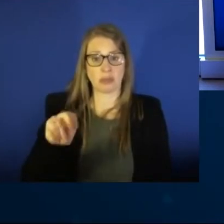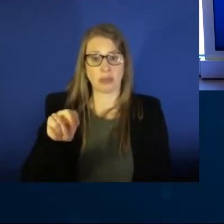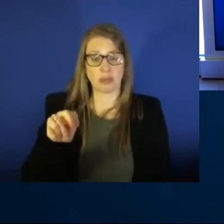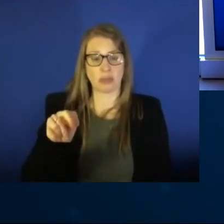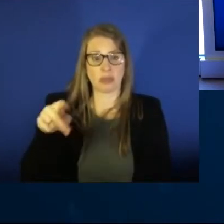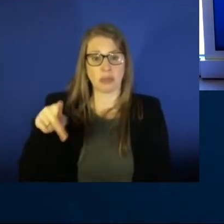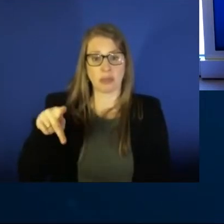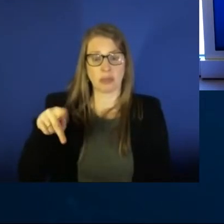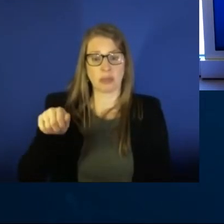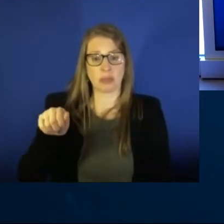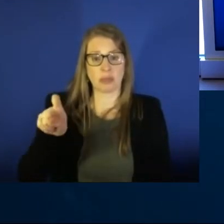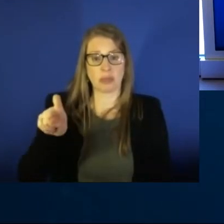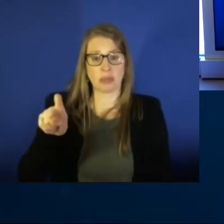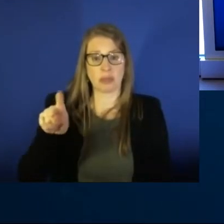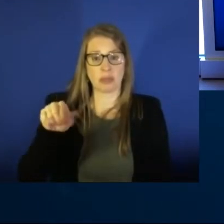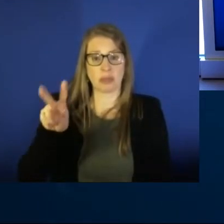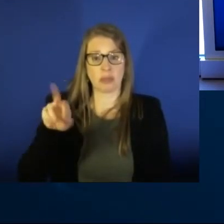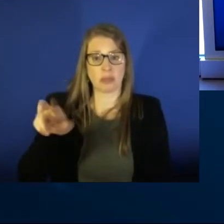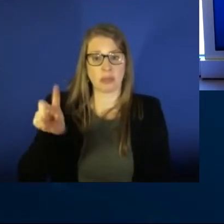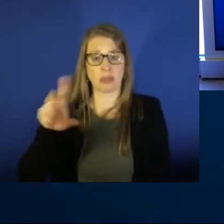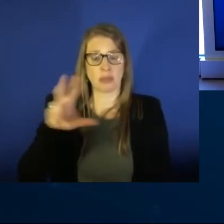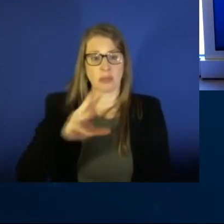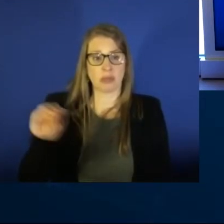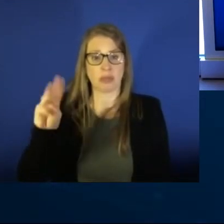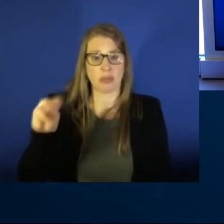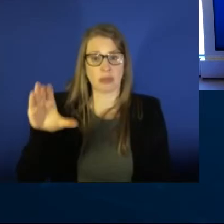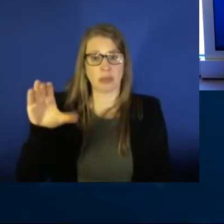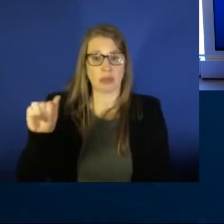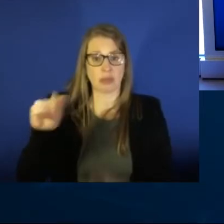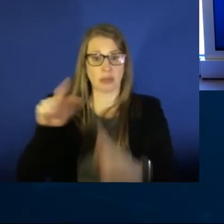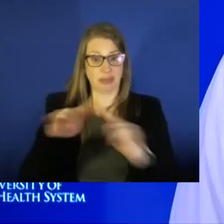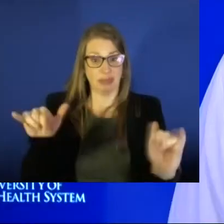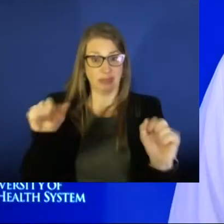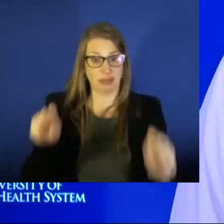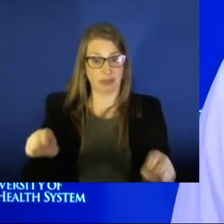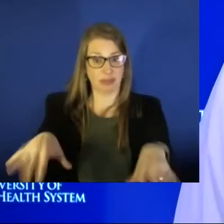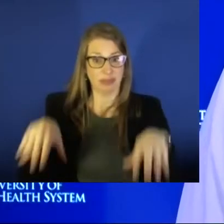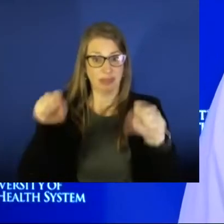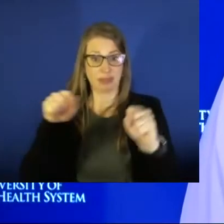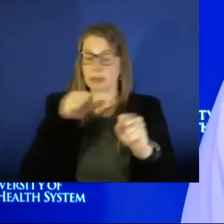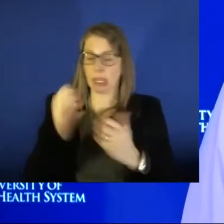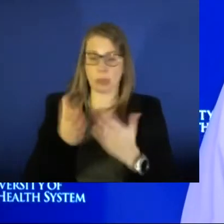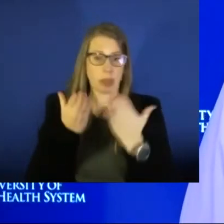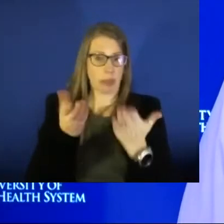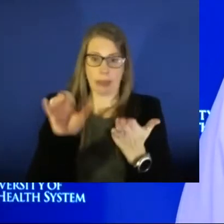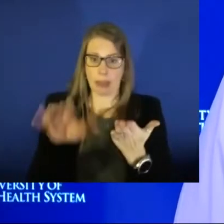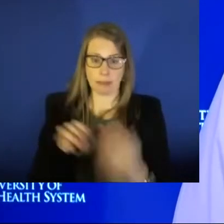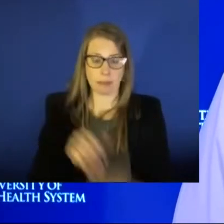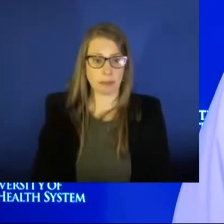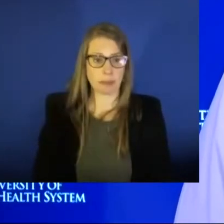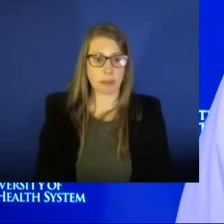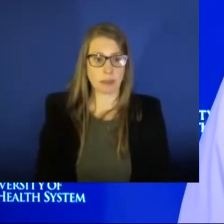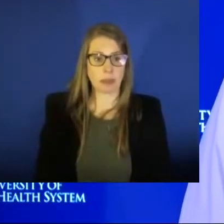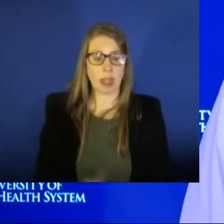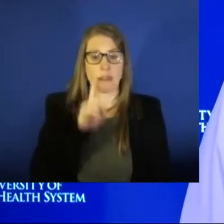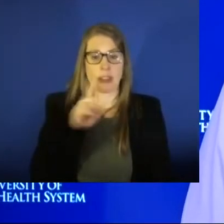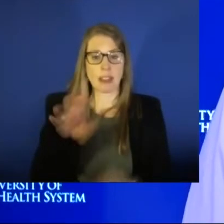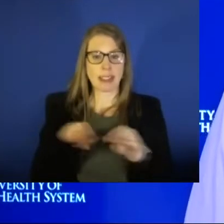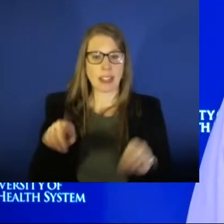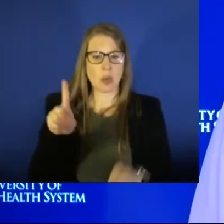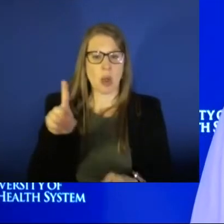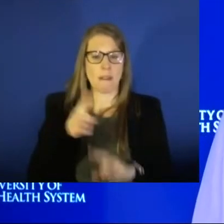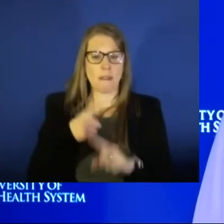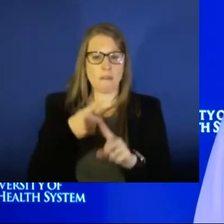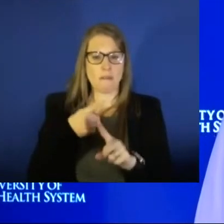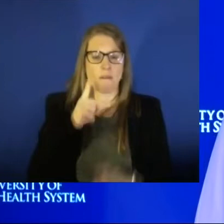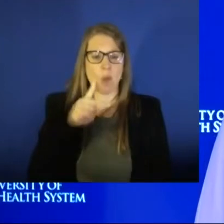and get monoclonal antibody therapy at the same time? No, we wouldn't recommend. And right now, I think on the Tier 1 for the NIH